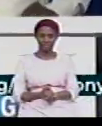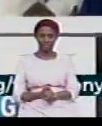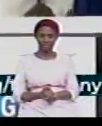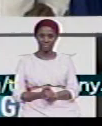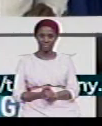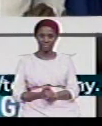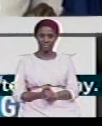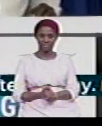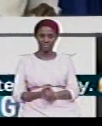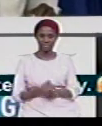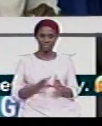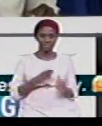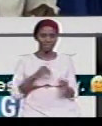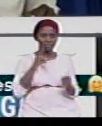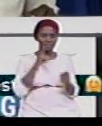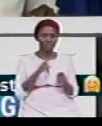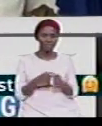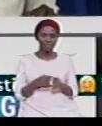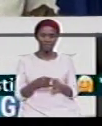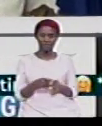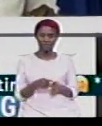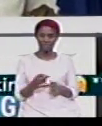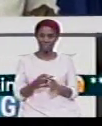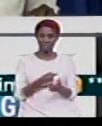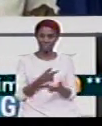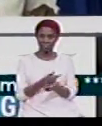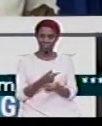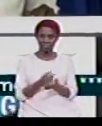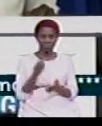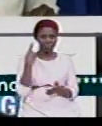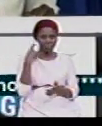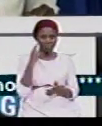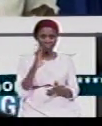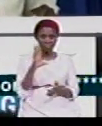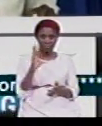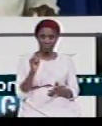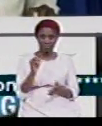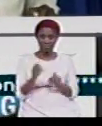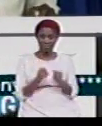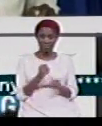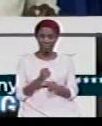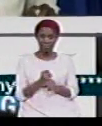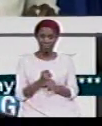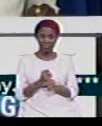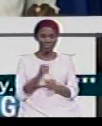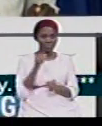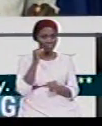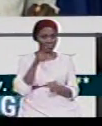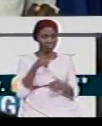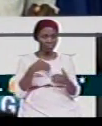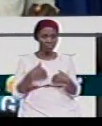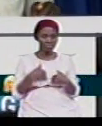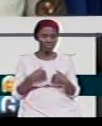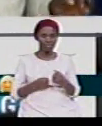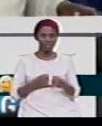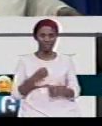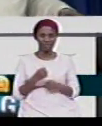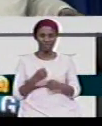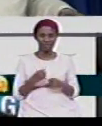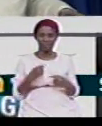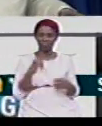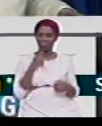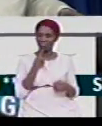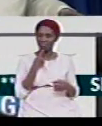Our sister is from Accra, Ghana. For 50 solid years, she has suffered excruciating